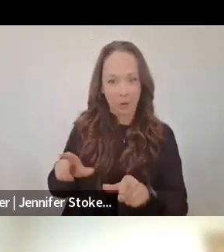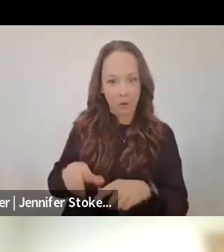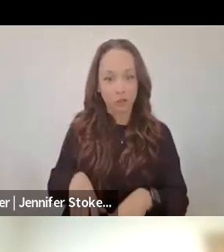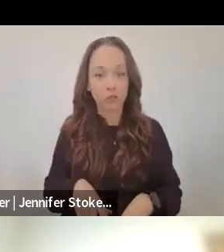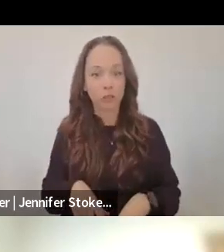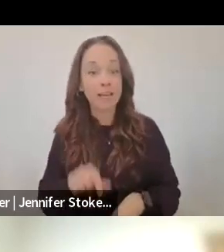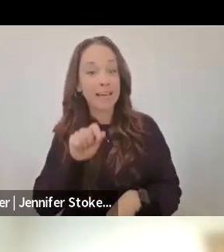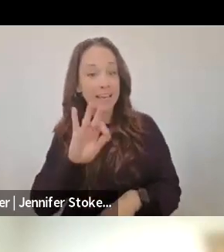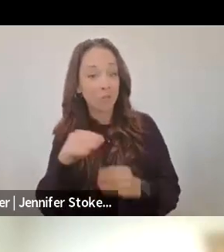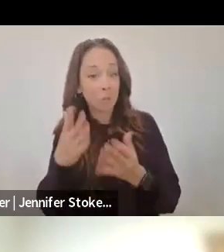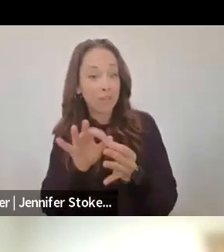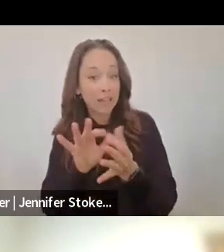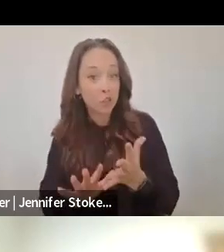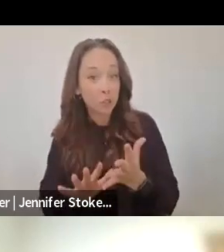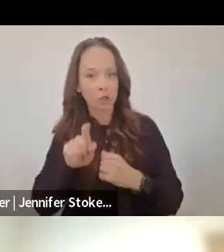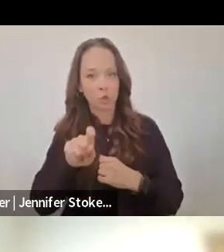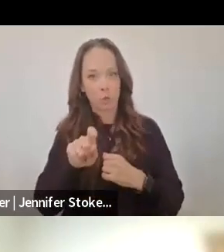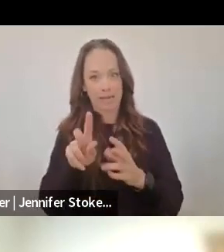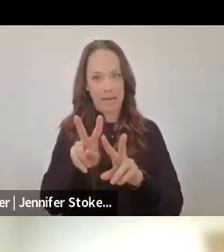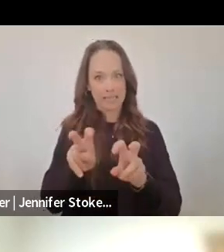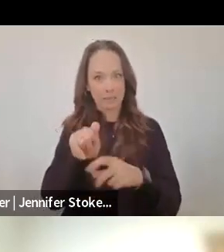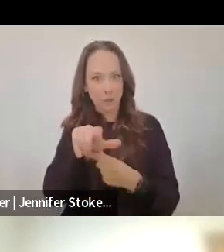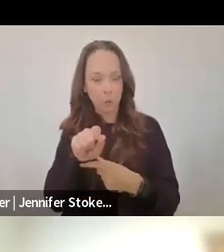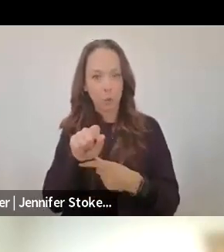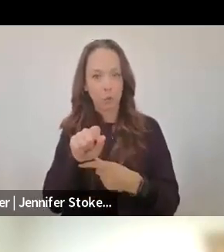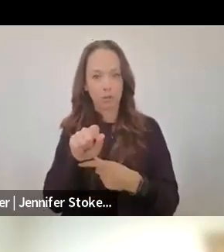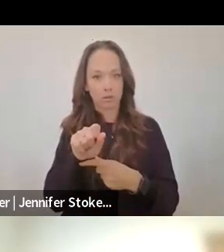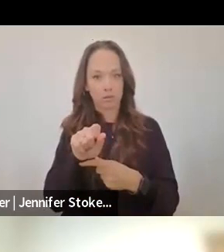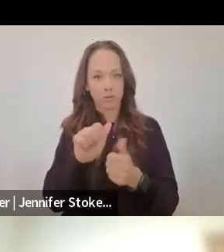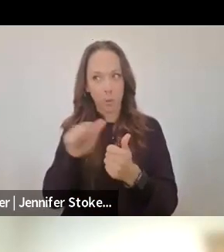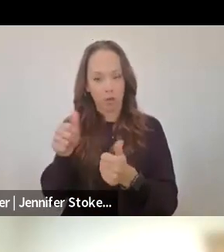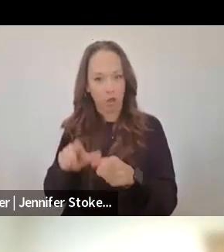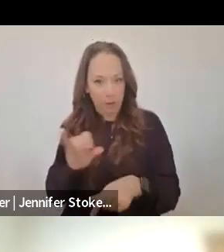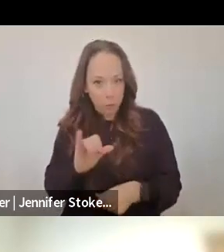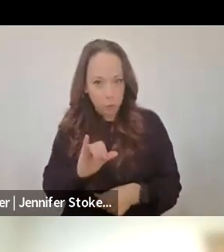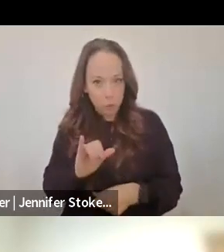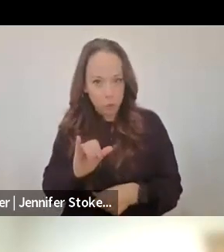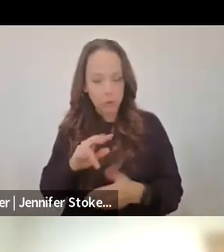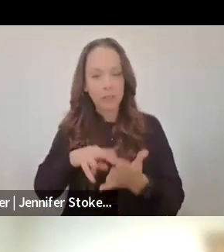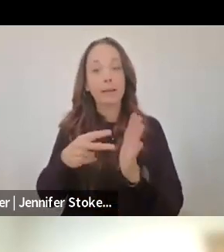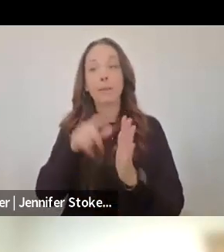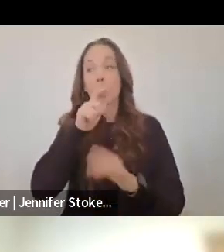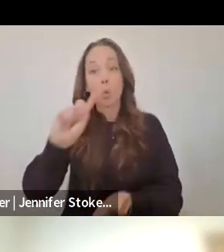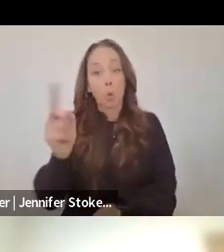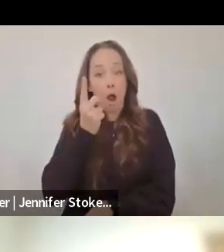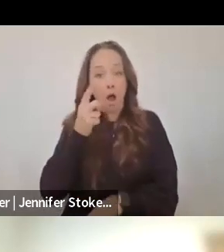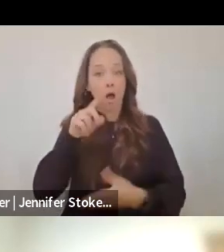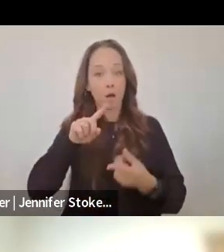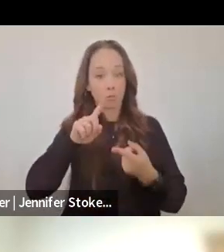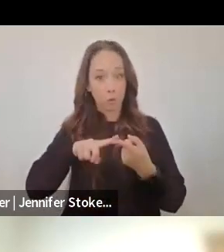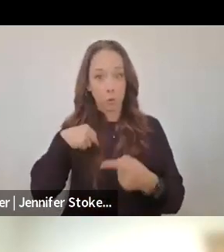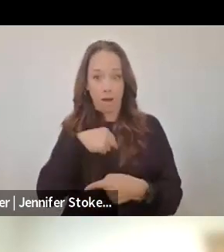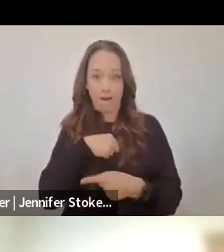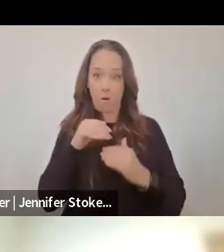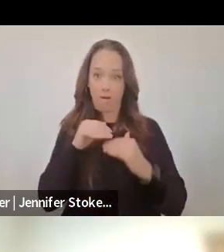tools, assessment tools in other languages to make sure that we're actually reaching the people who come to our facilities, but also